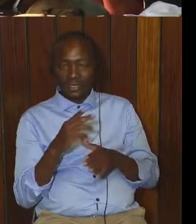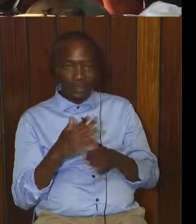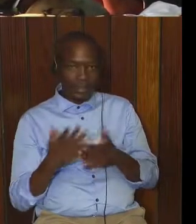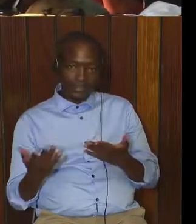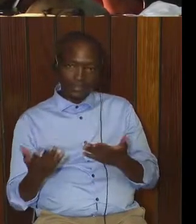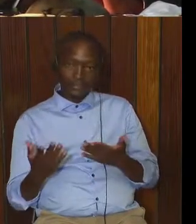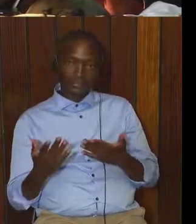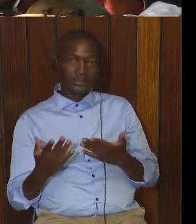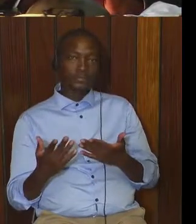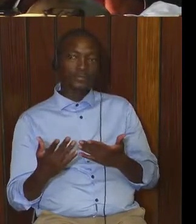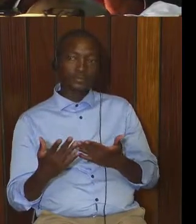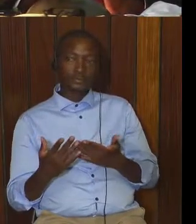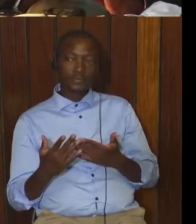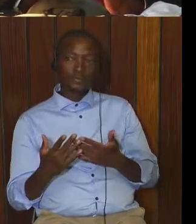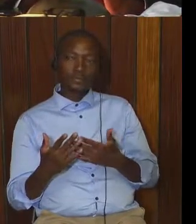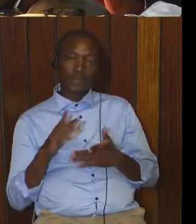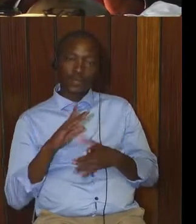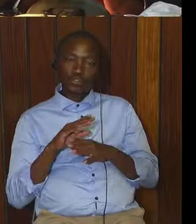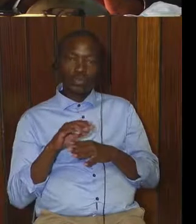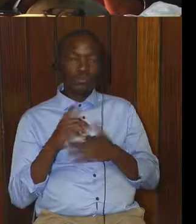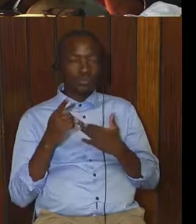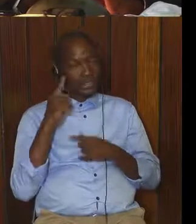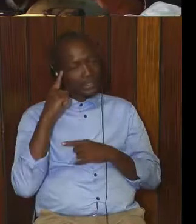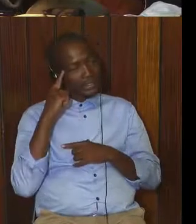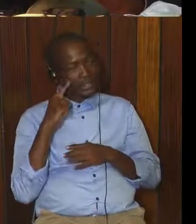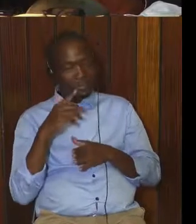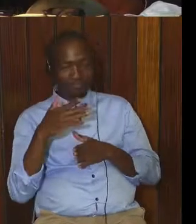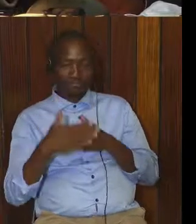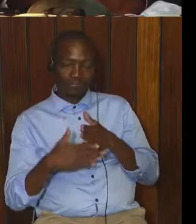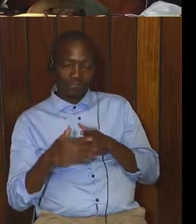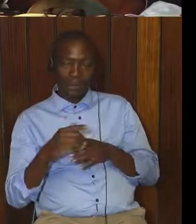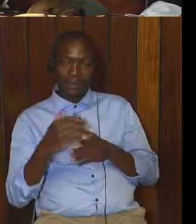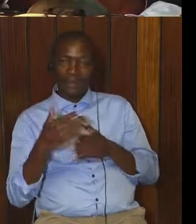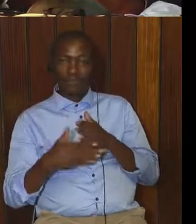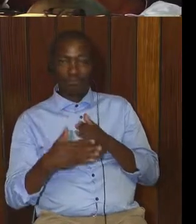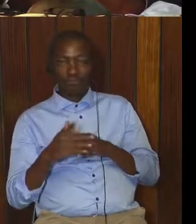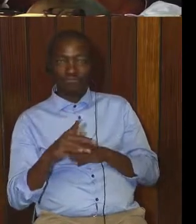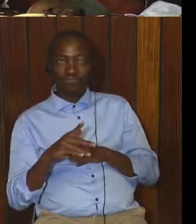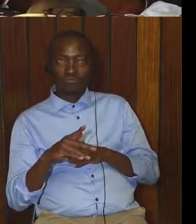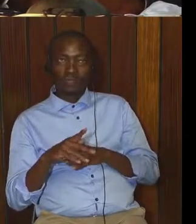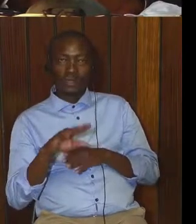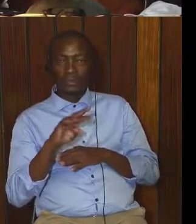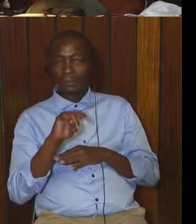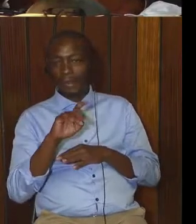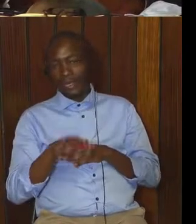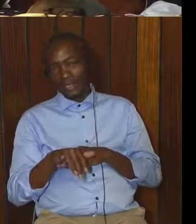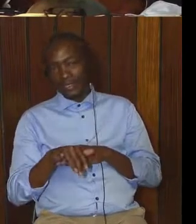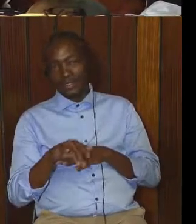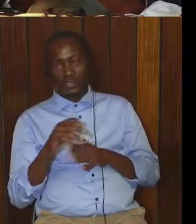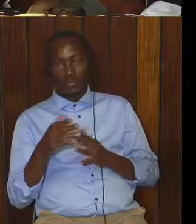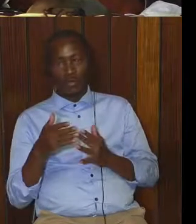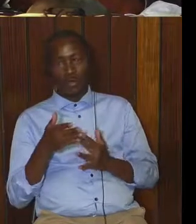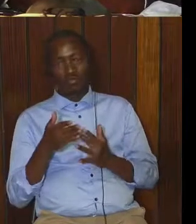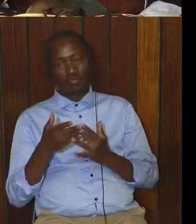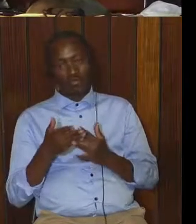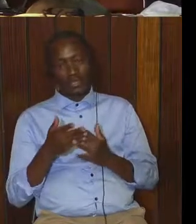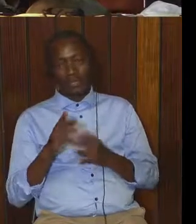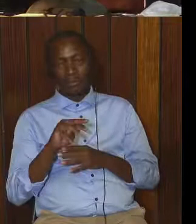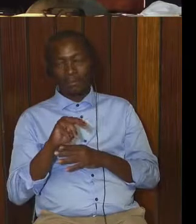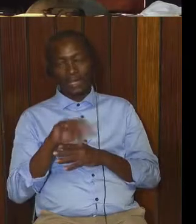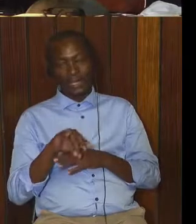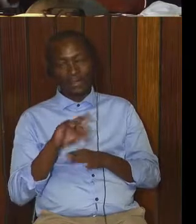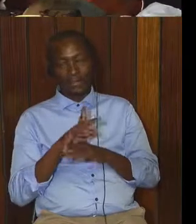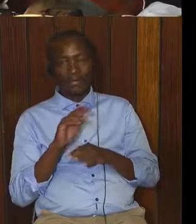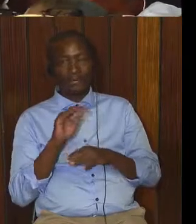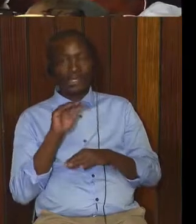are estimating completion, I will say, by end of May or within May, if I may just